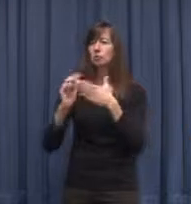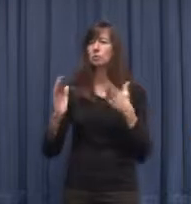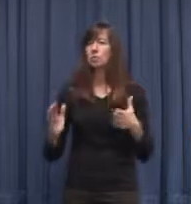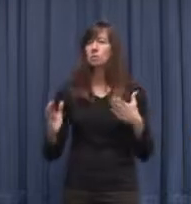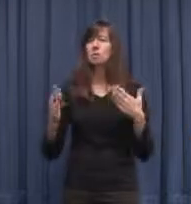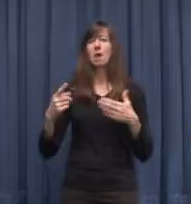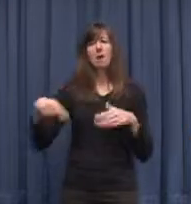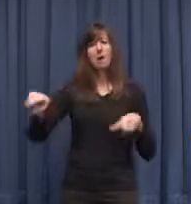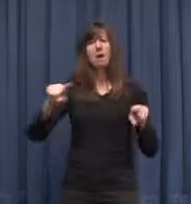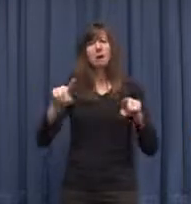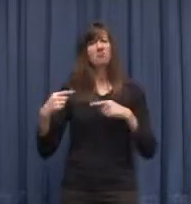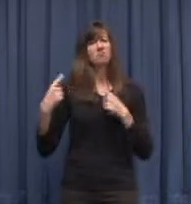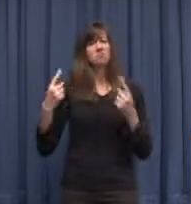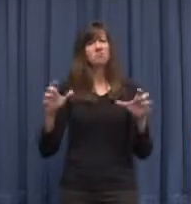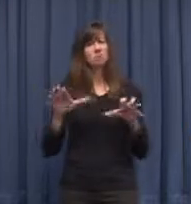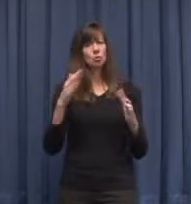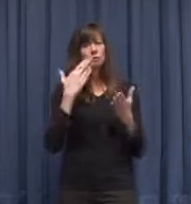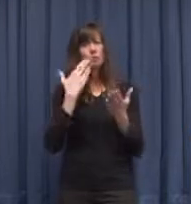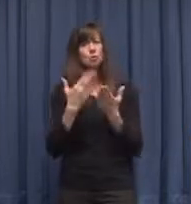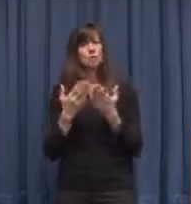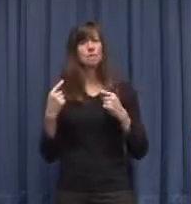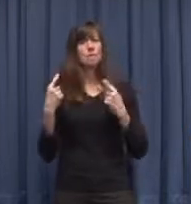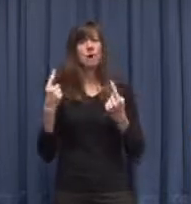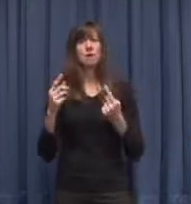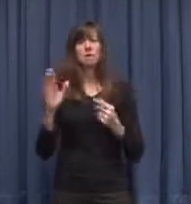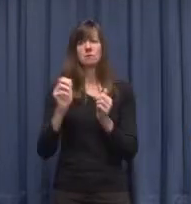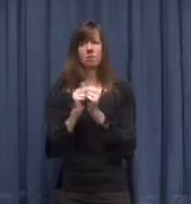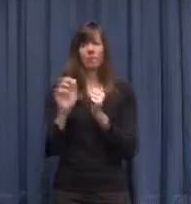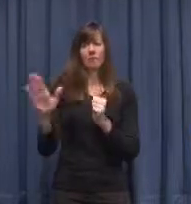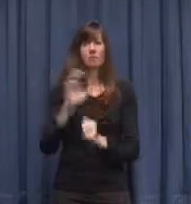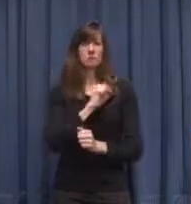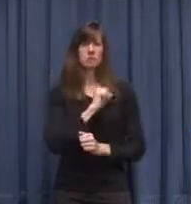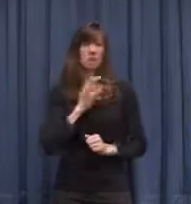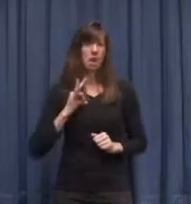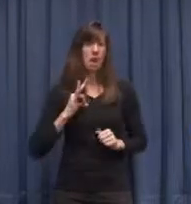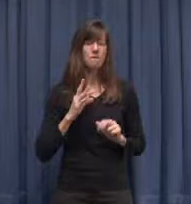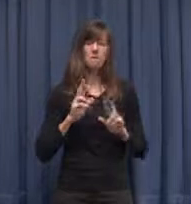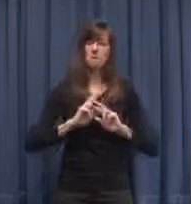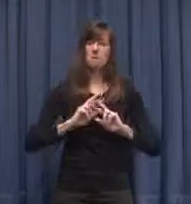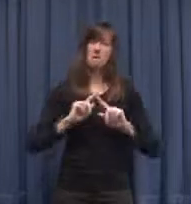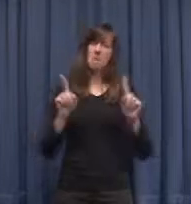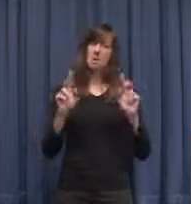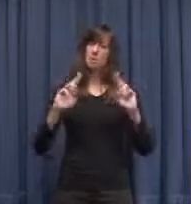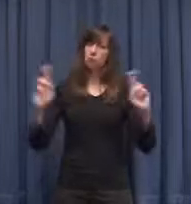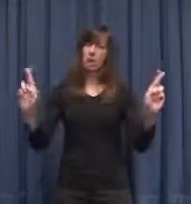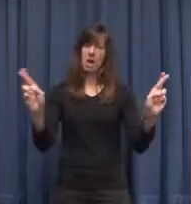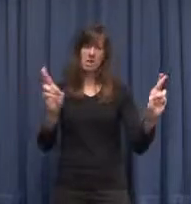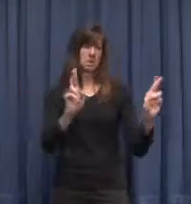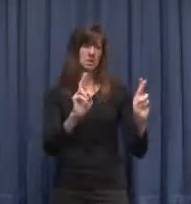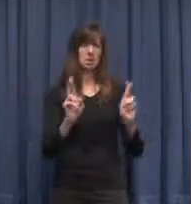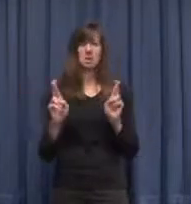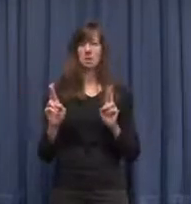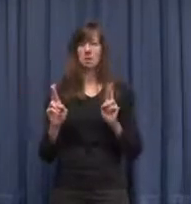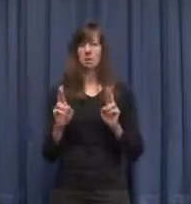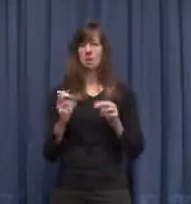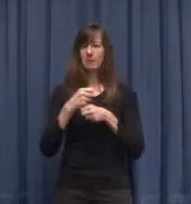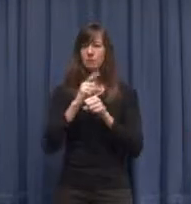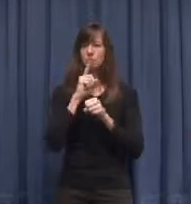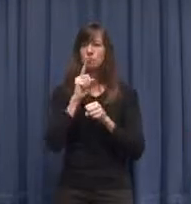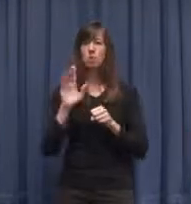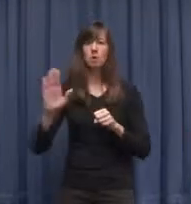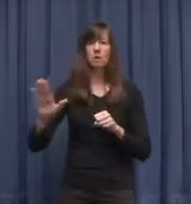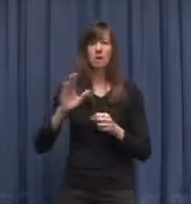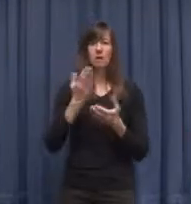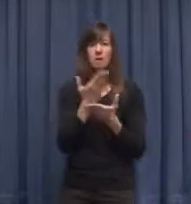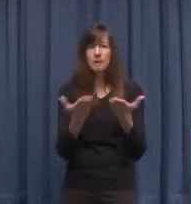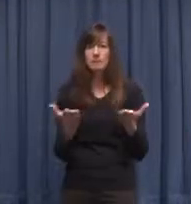dealing with the current situation, but also readying themselves again if needed, making sure that their PPE and other supplies are ready, that their